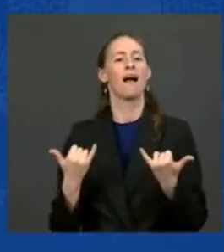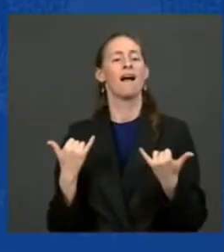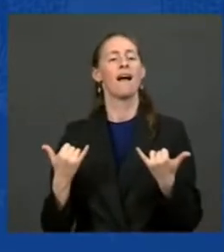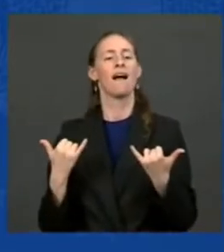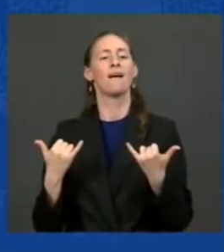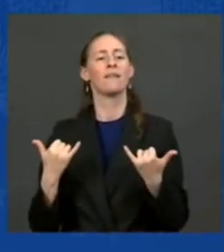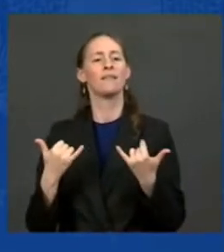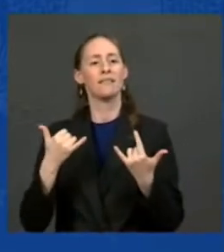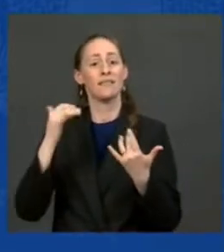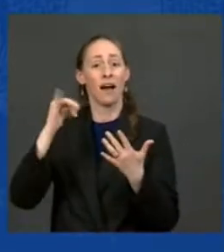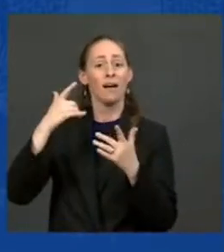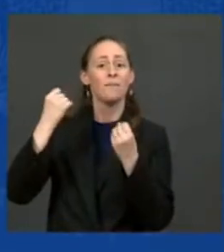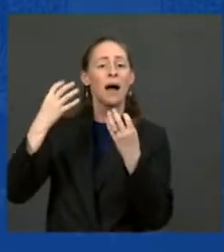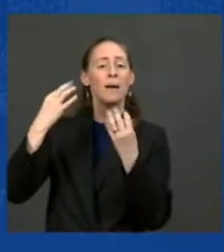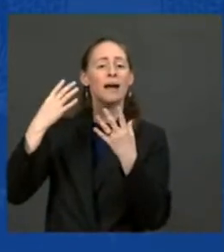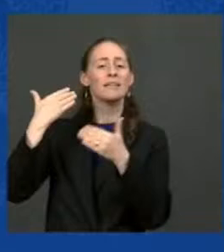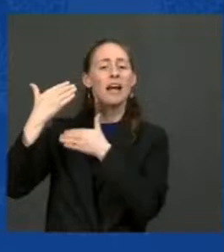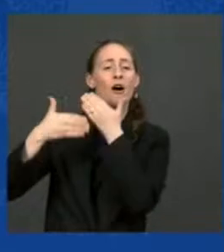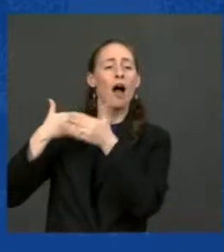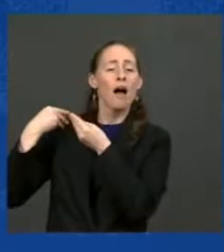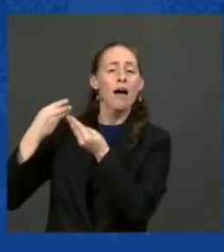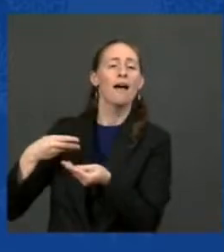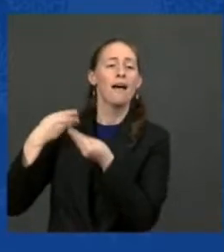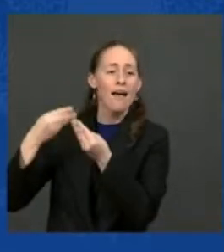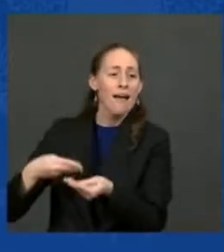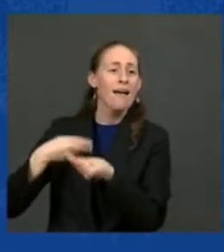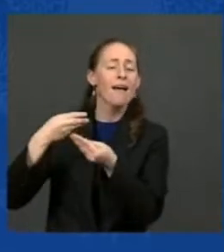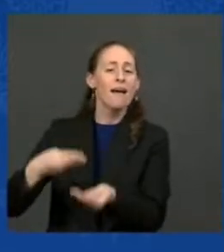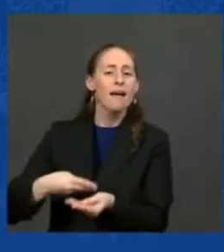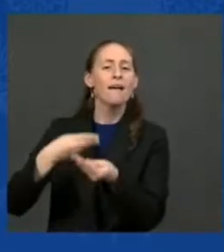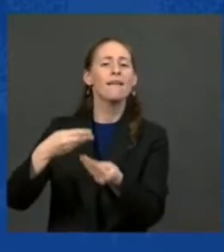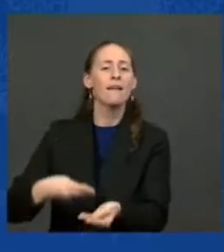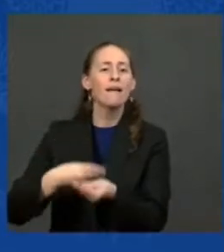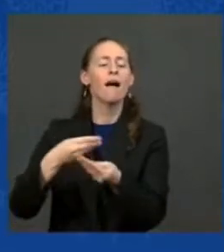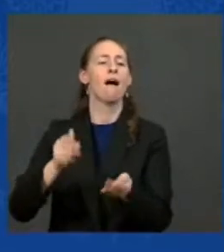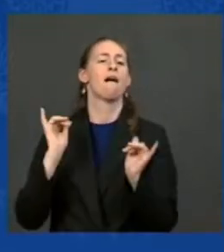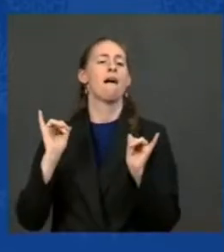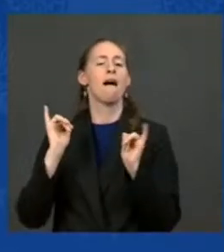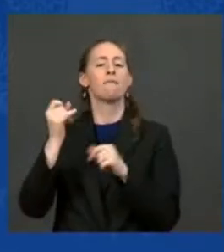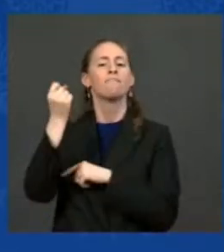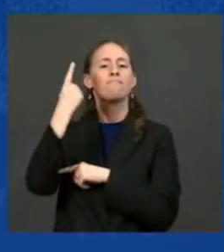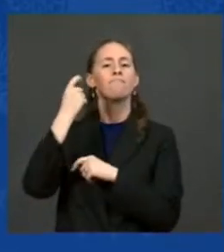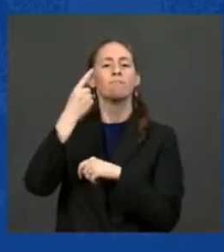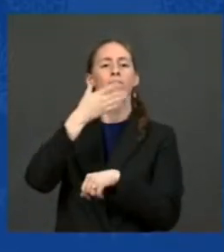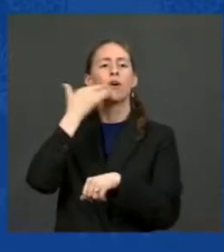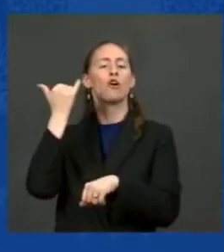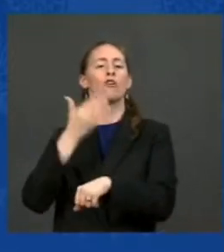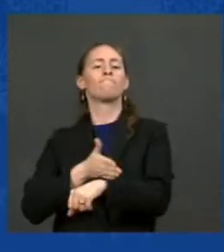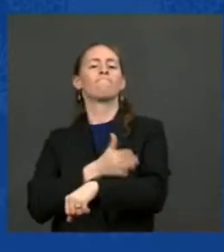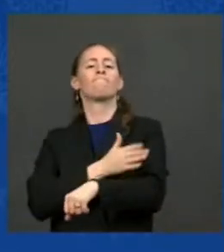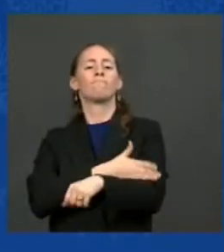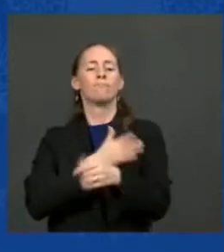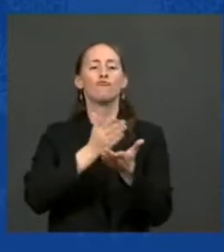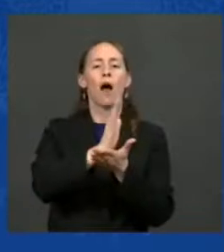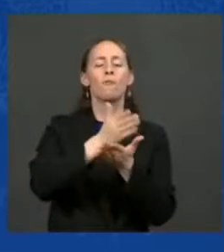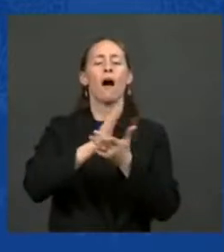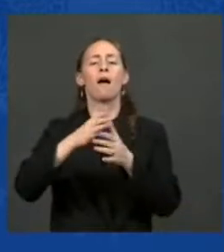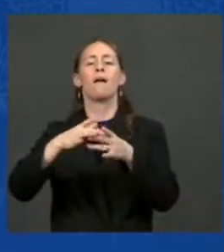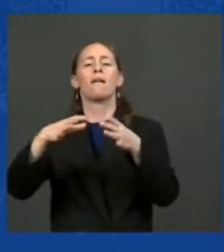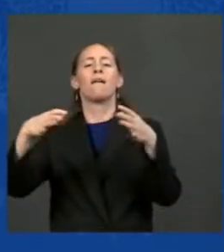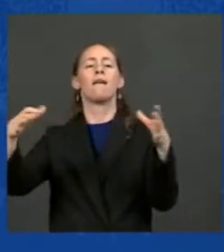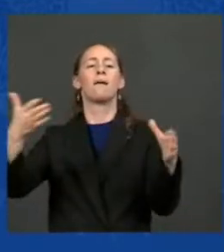on, expanding our understanding and extending protections to ever wider circle. We must never